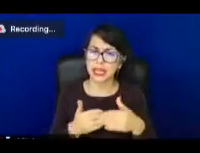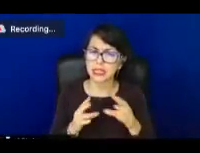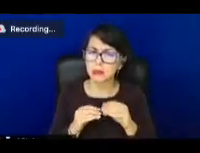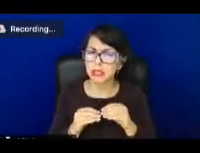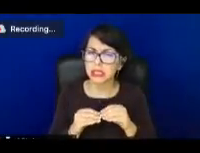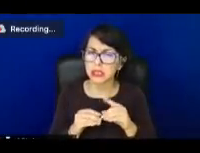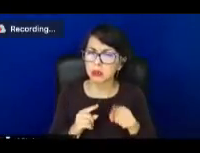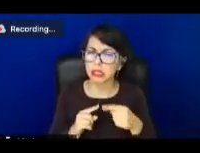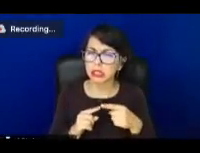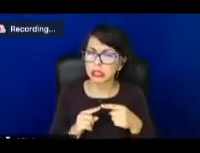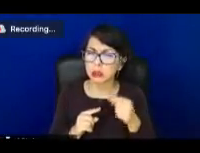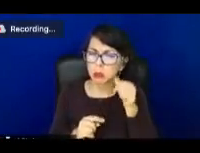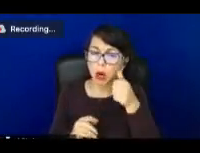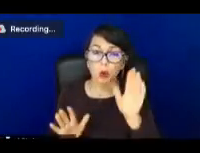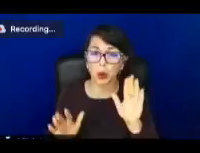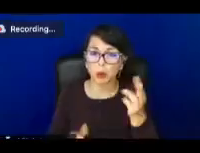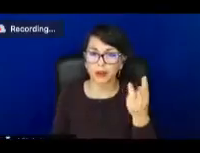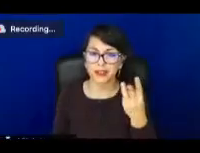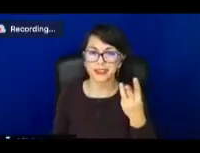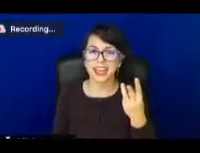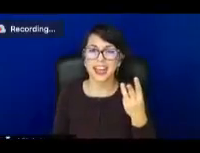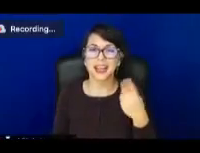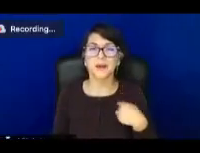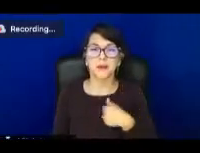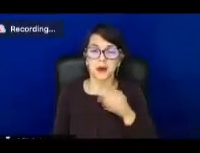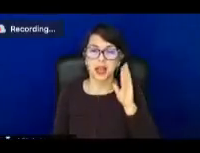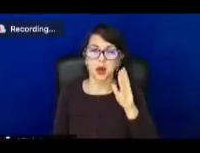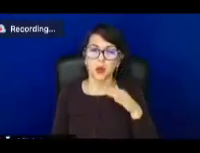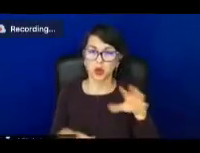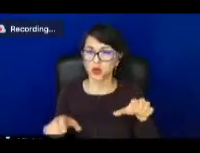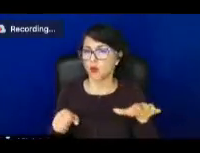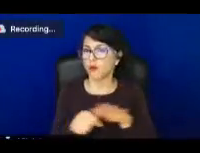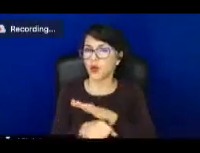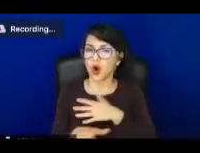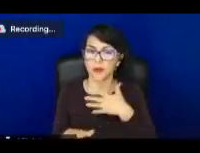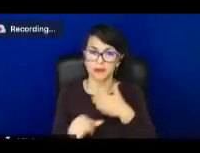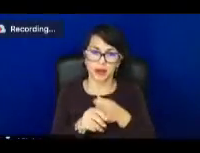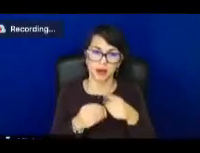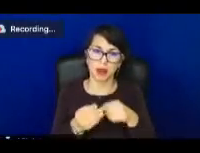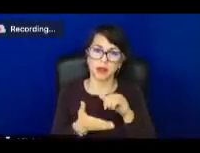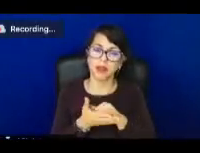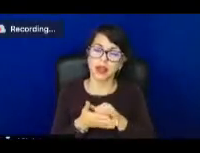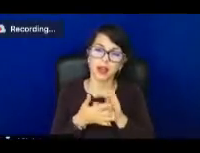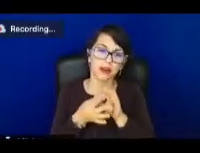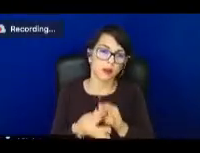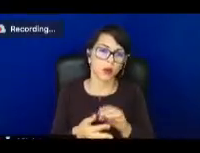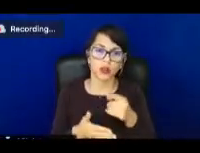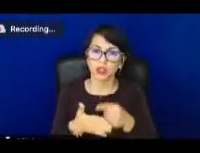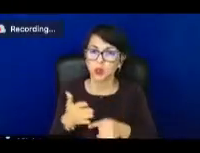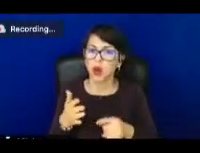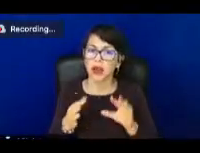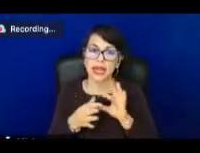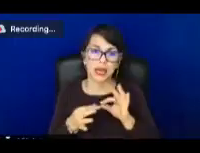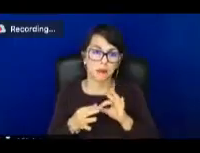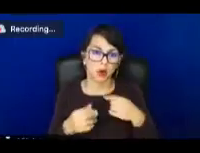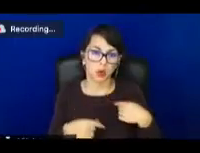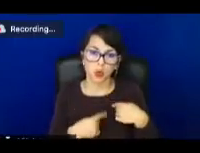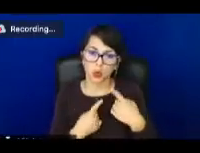Wednesday, we'll be doing a complete update on that, considering what the input we've been getting